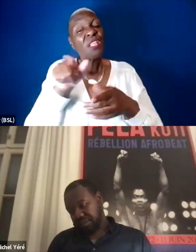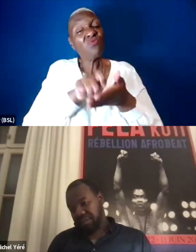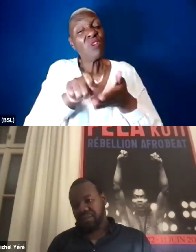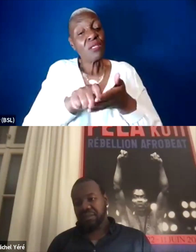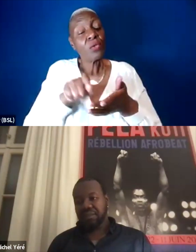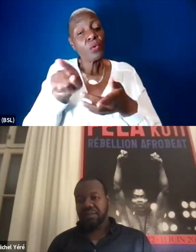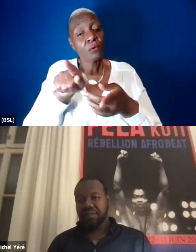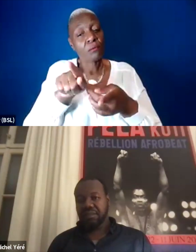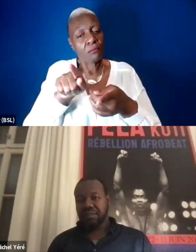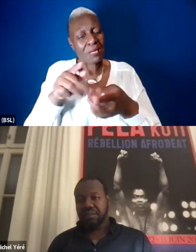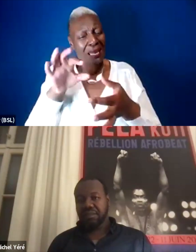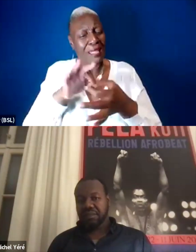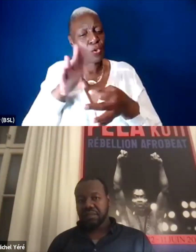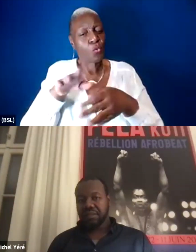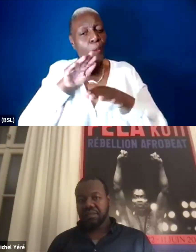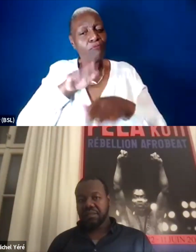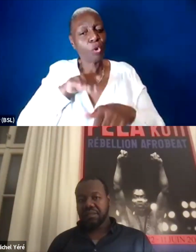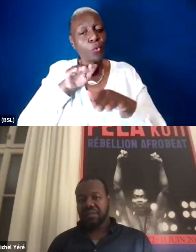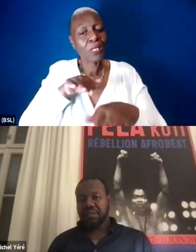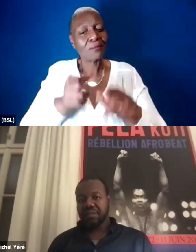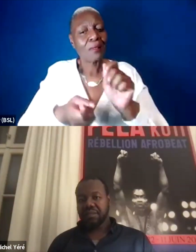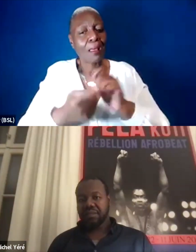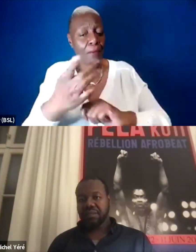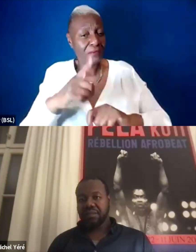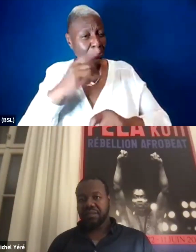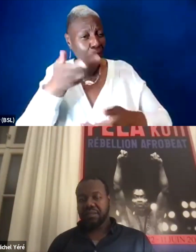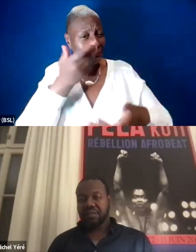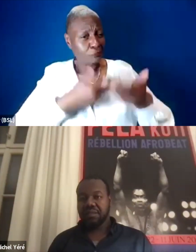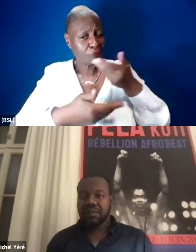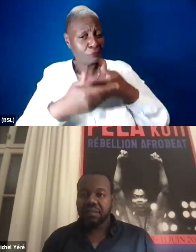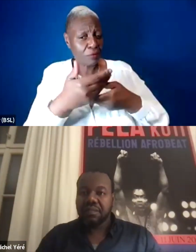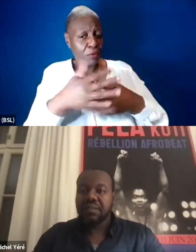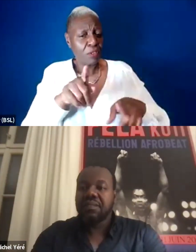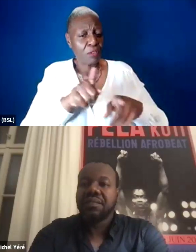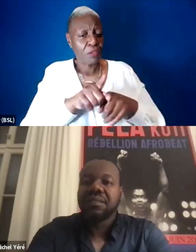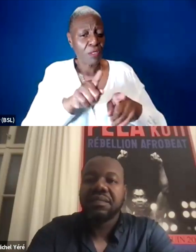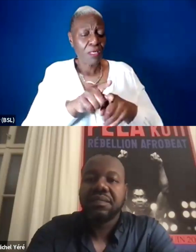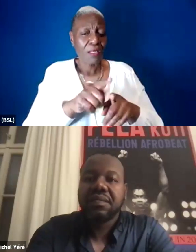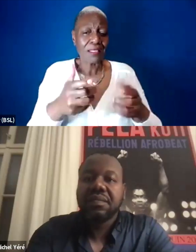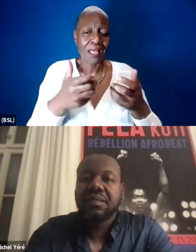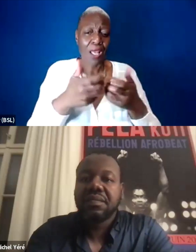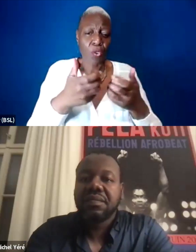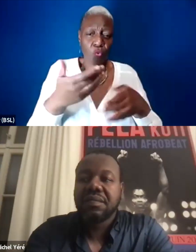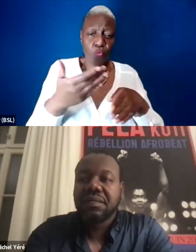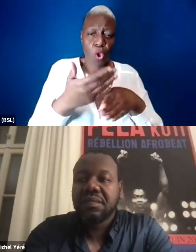of a protest. So can you just talk about the historian translator mode of working with